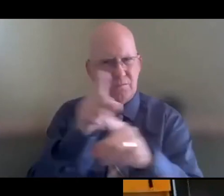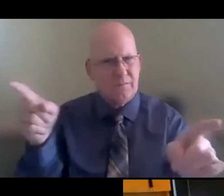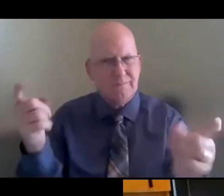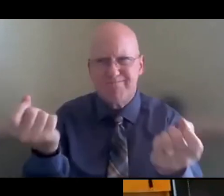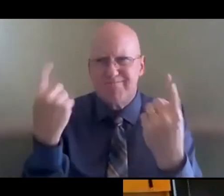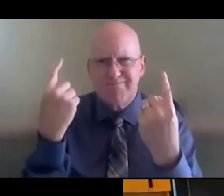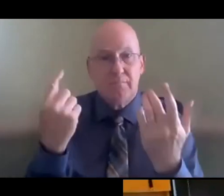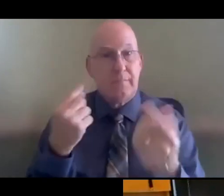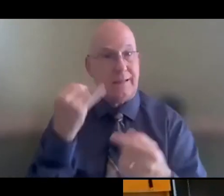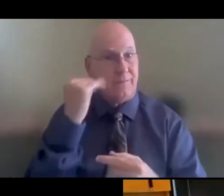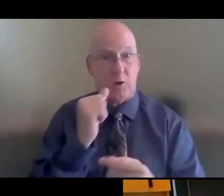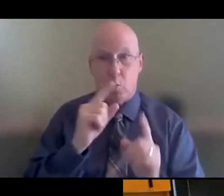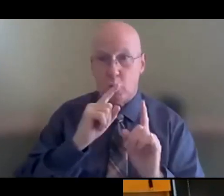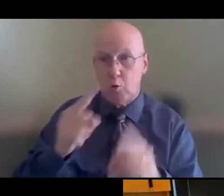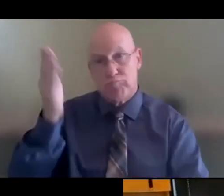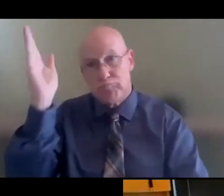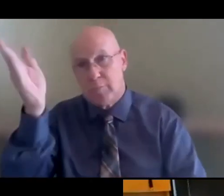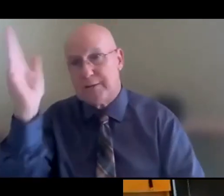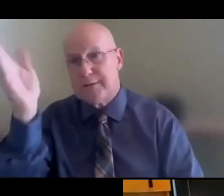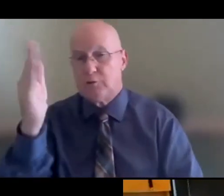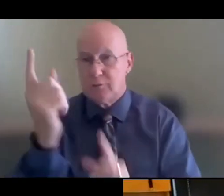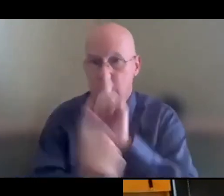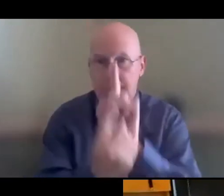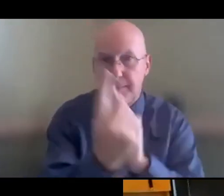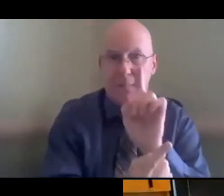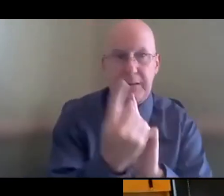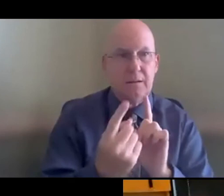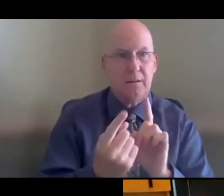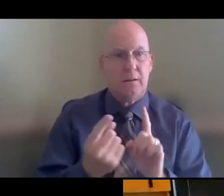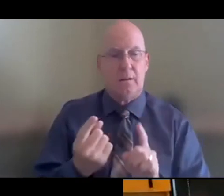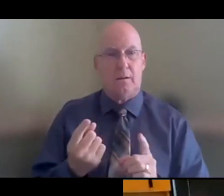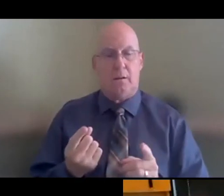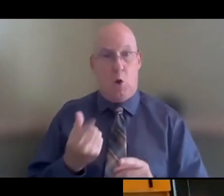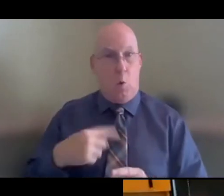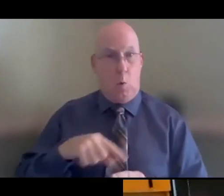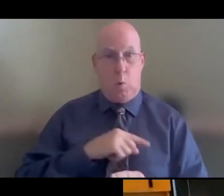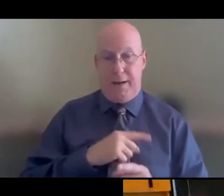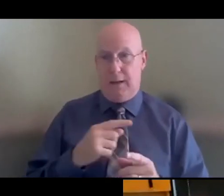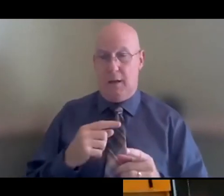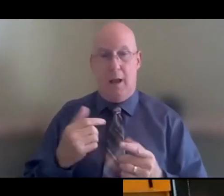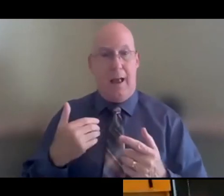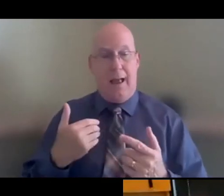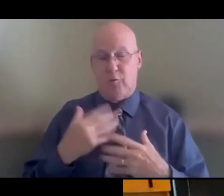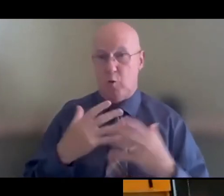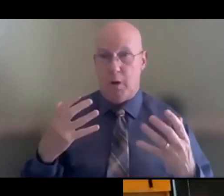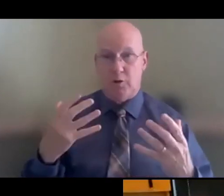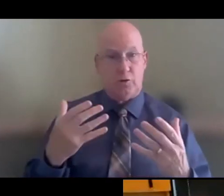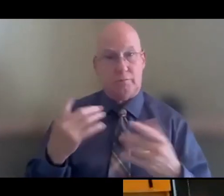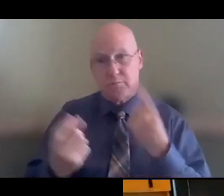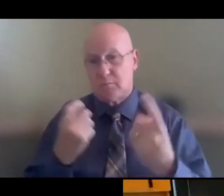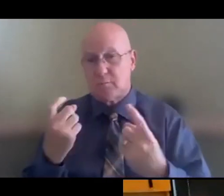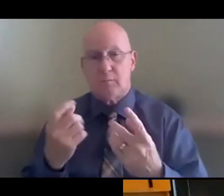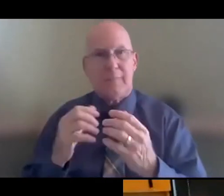people or meet them at an event, we are inundated with information on taking care of our kids, how